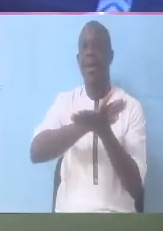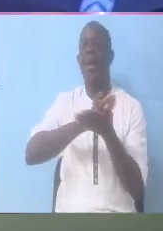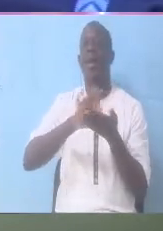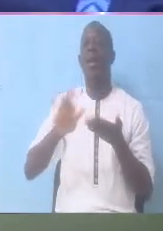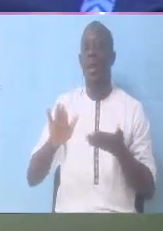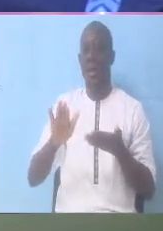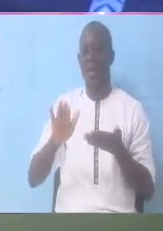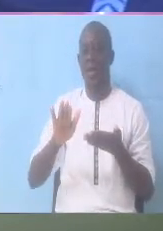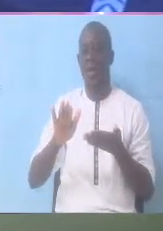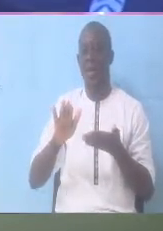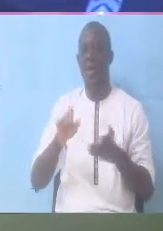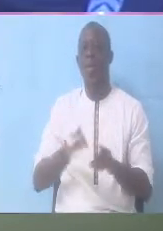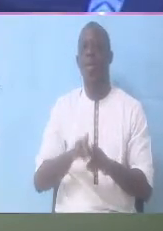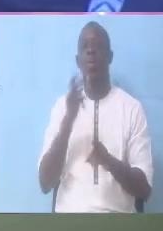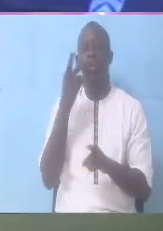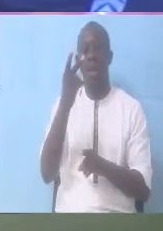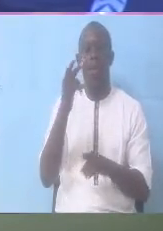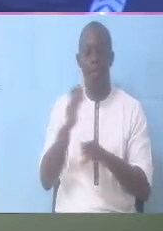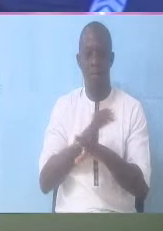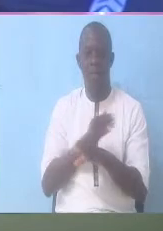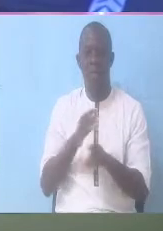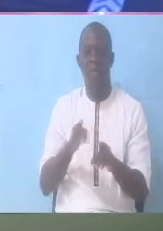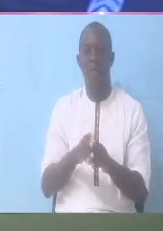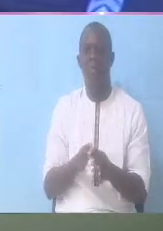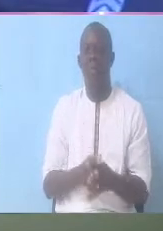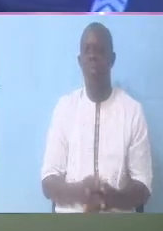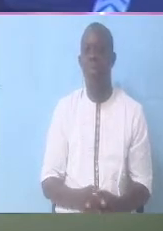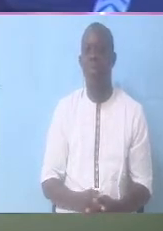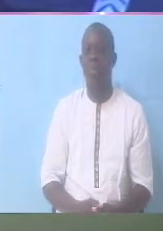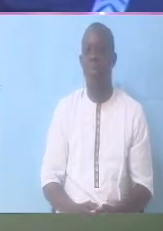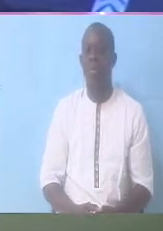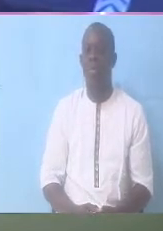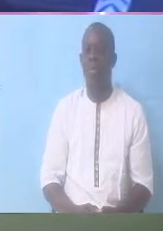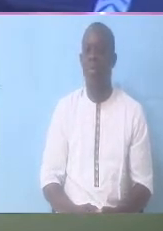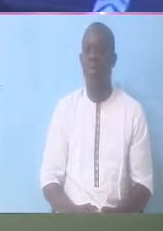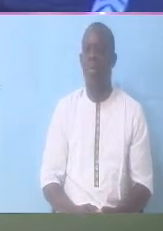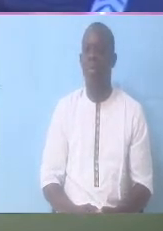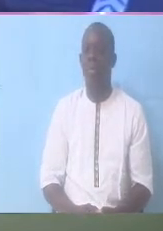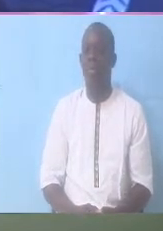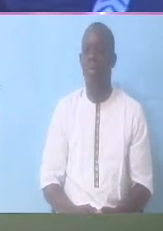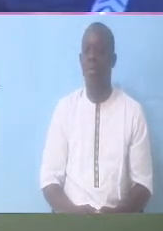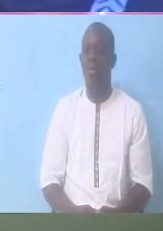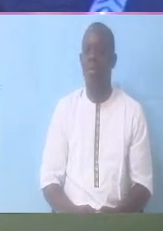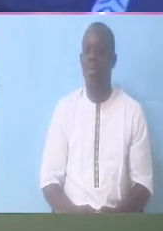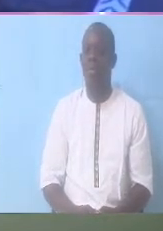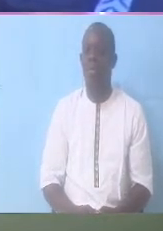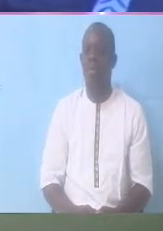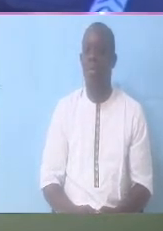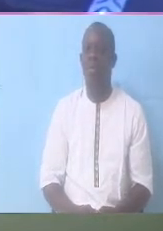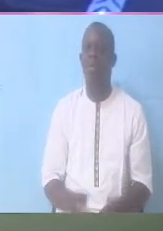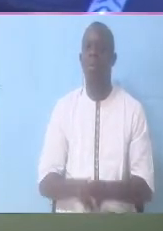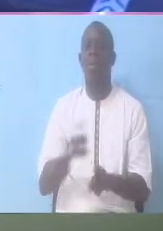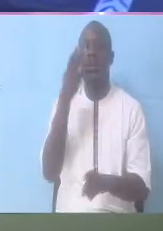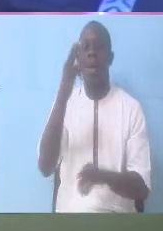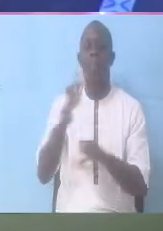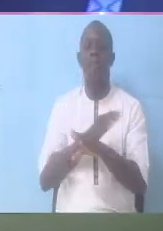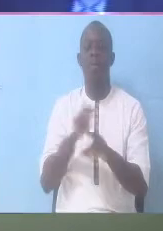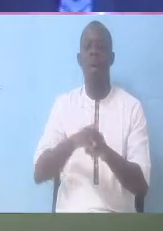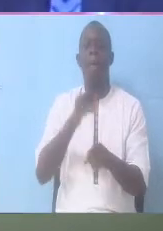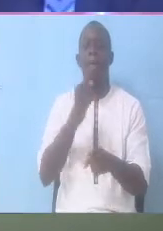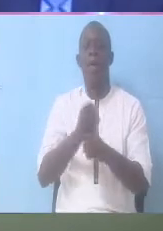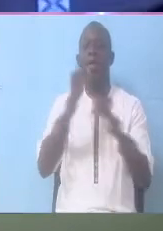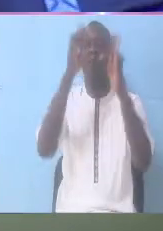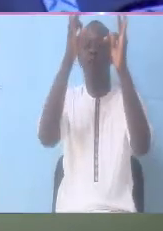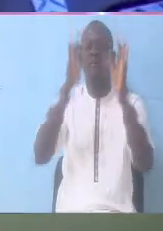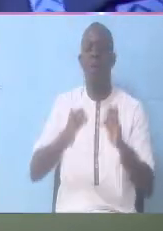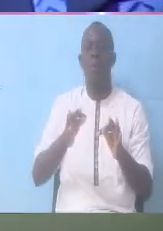You see, there was a time they formed NAD. Now, is it the coalition government? No,